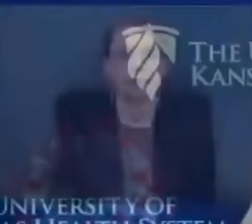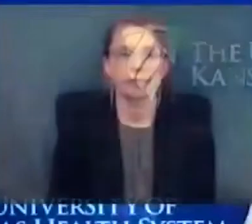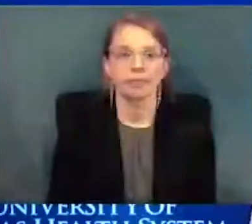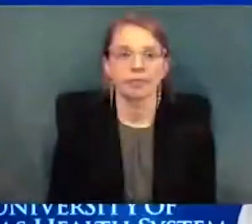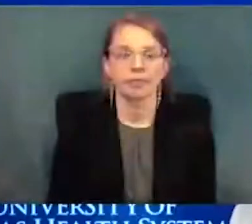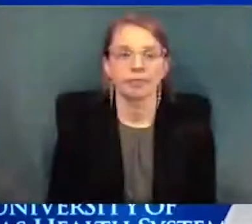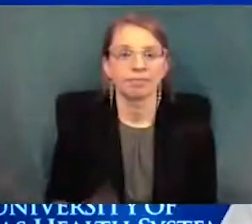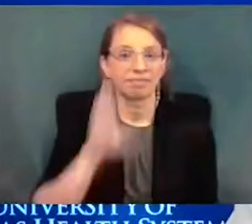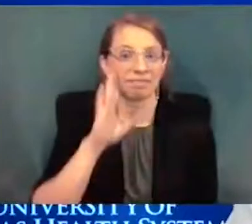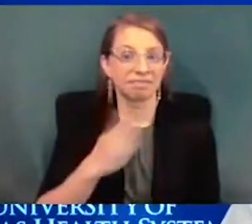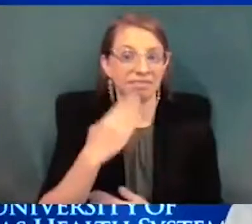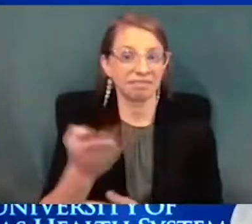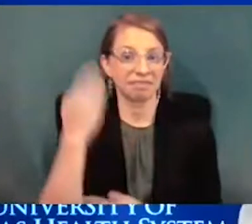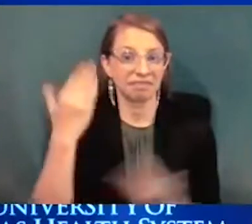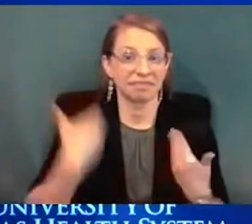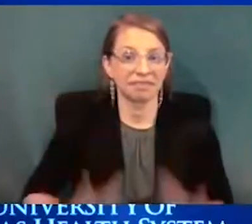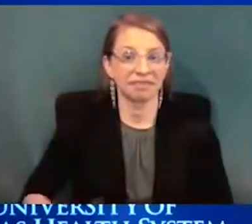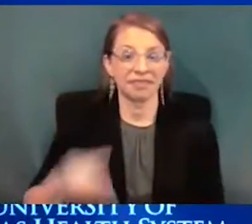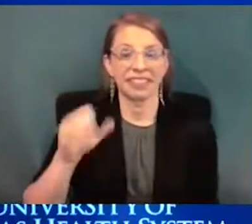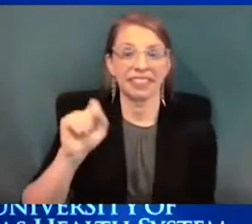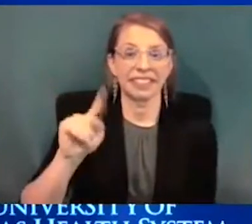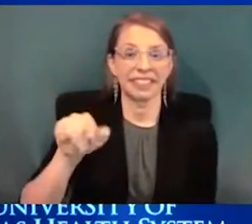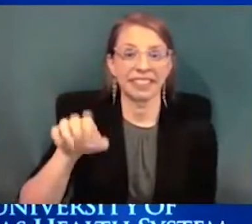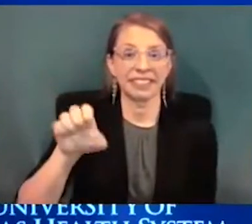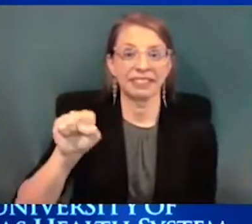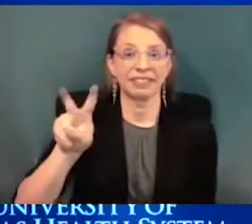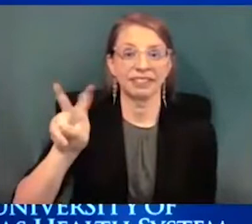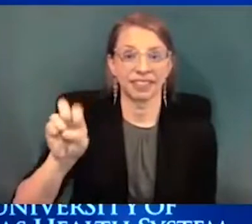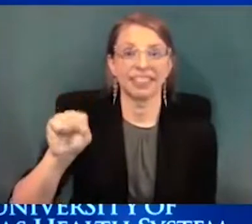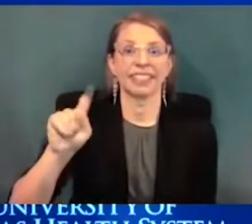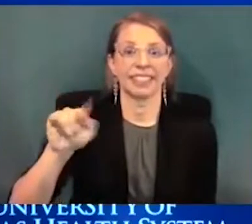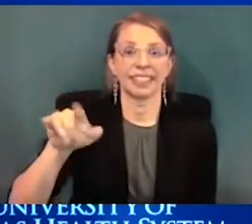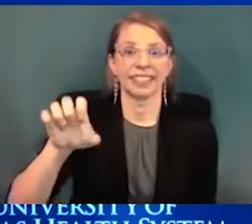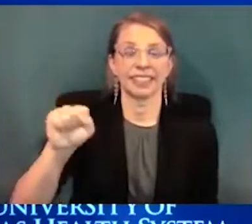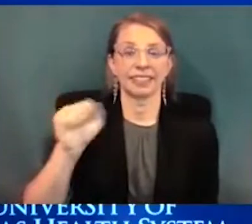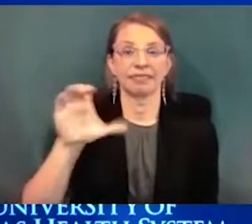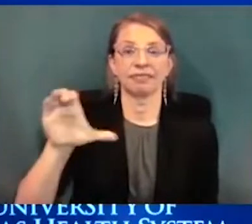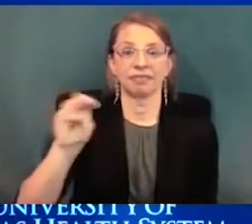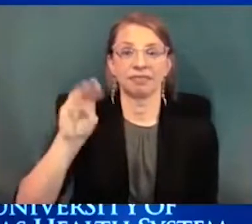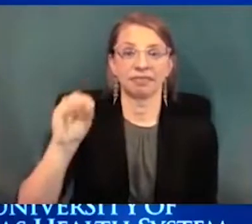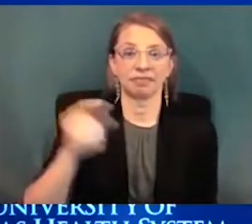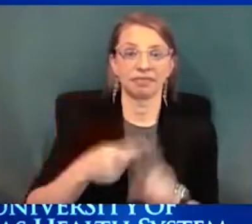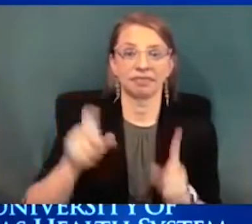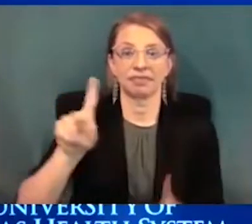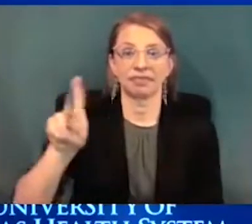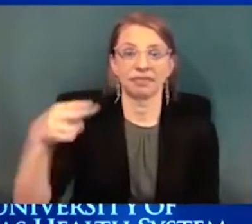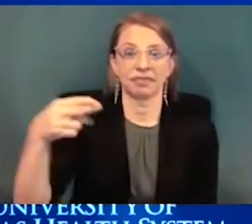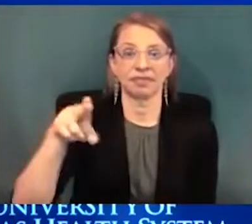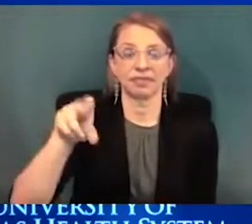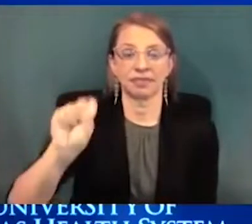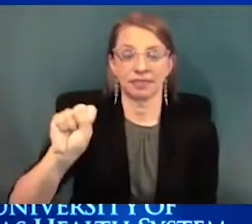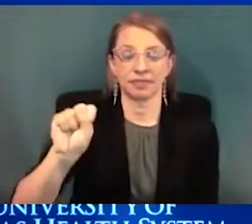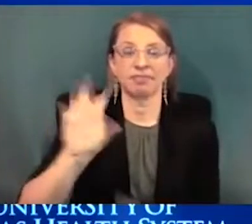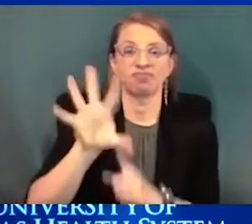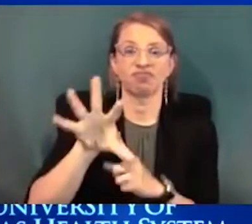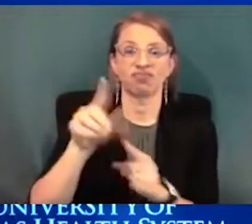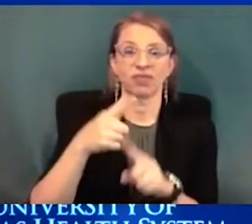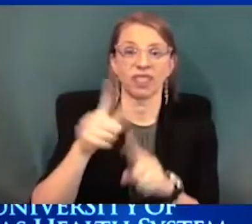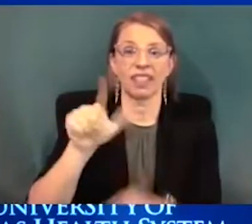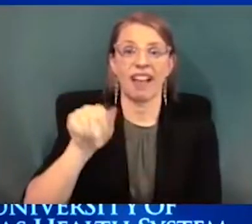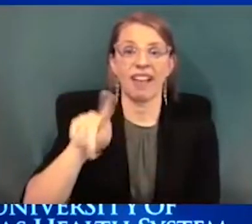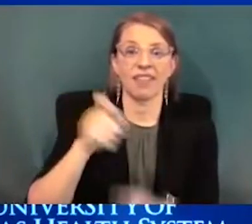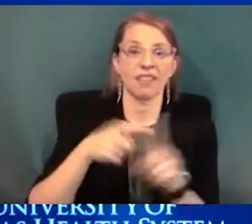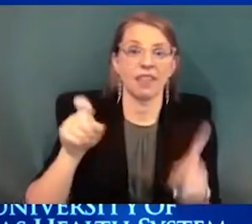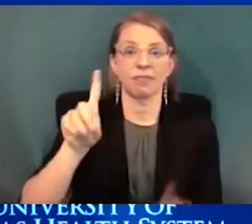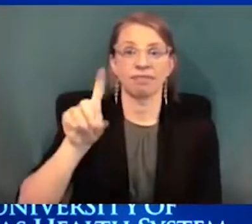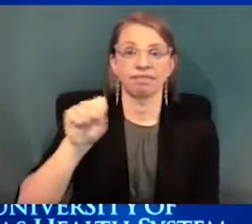Hey, good morning. This is Steve Stites, Chief Medical Officer here at the University of Kansas Health System, broadcasting live with you from the Dall Simons Jr. Family Broadcast Studio here in the hospital.